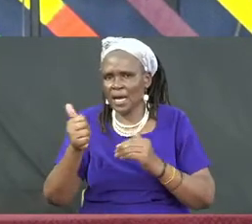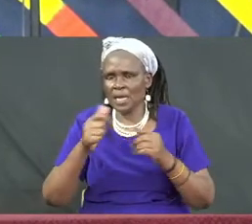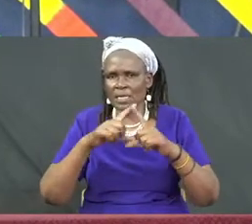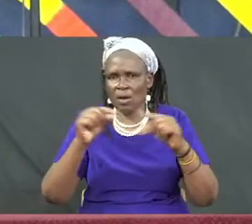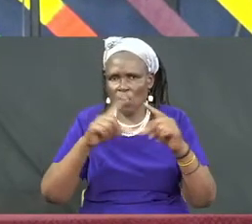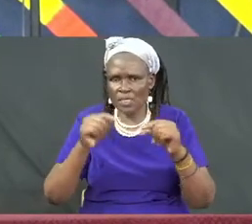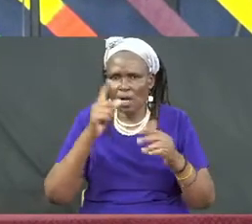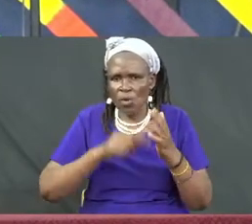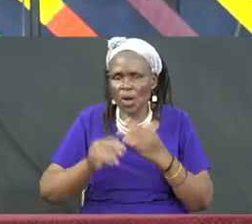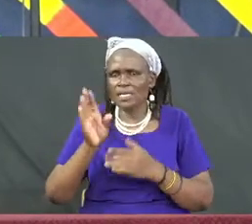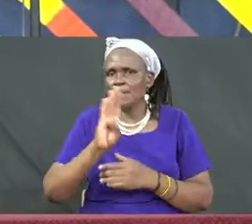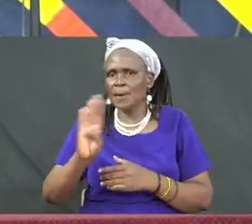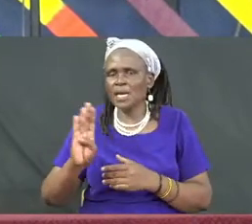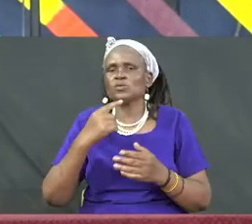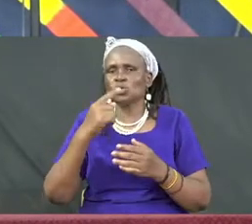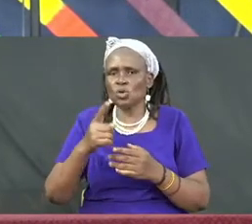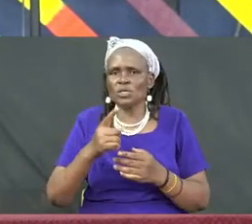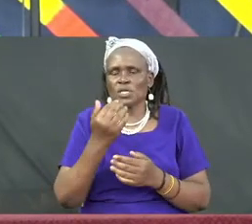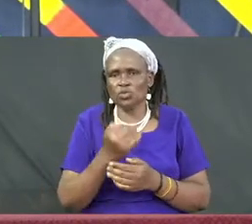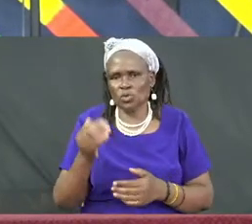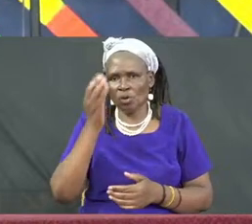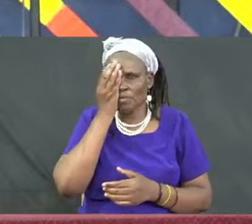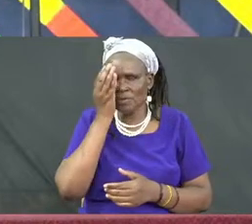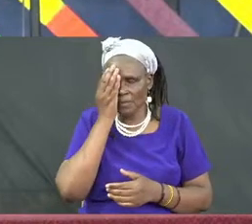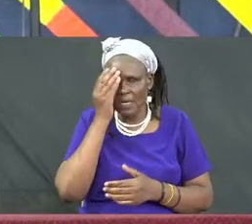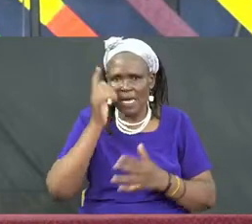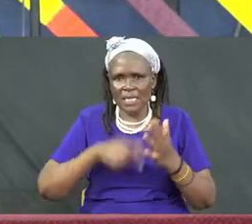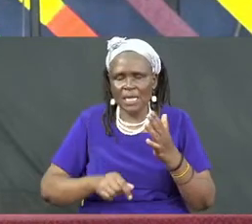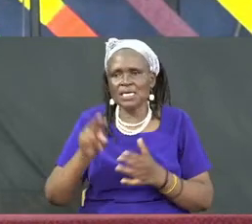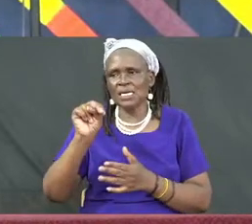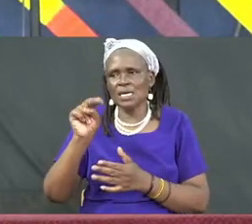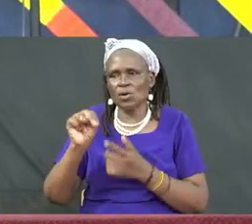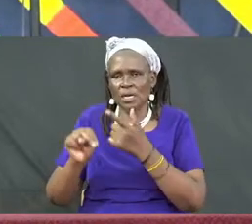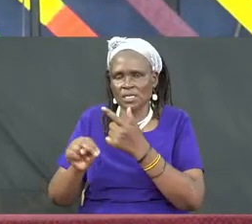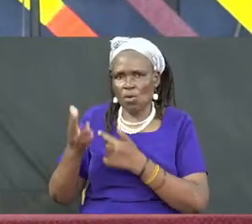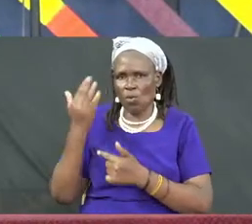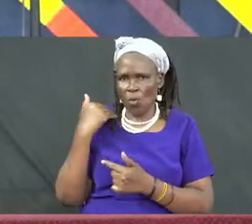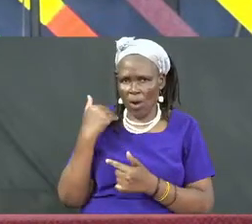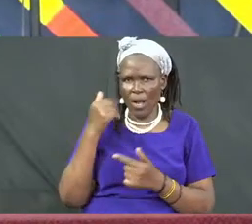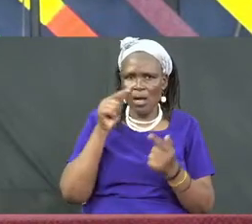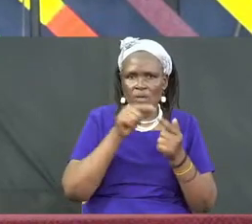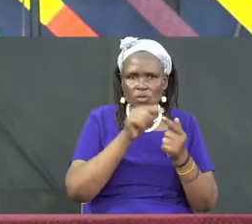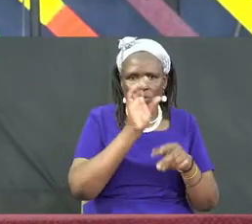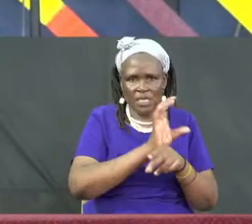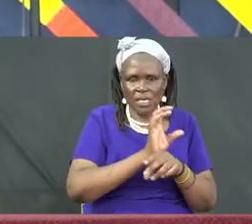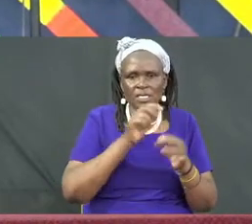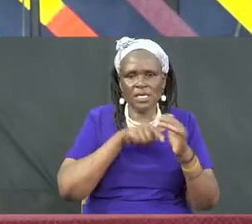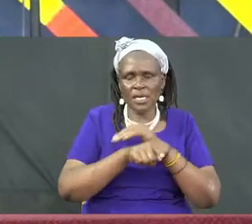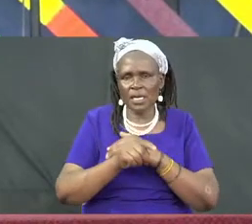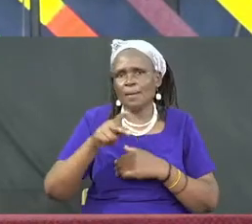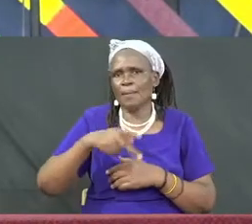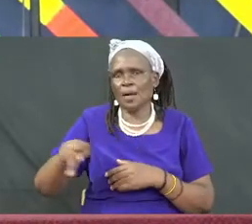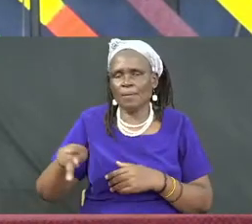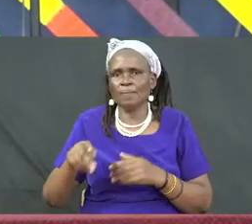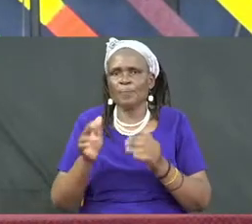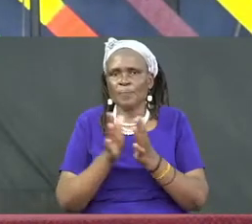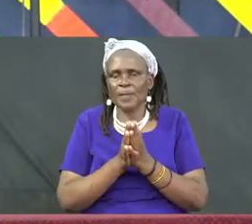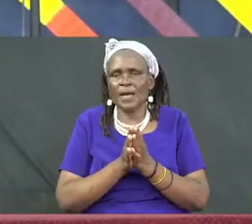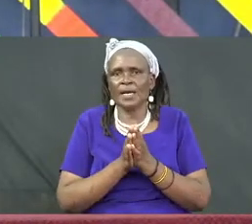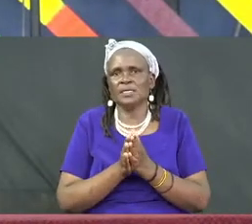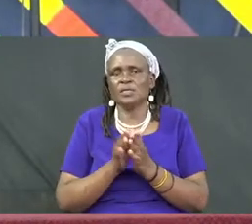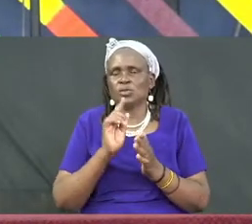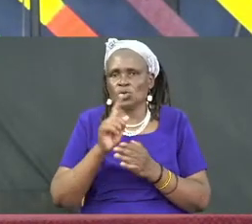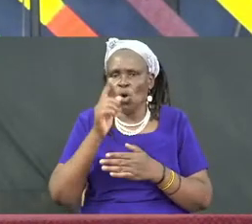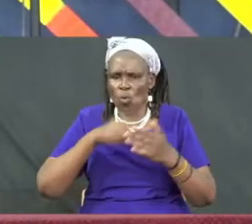what Balaam was to the children of Israel, the Nicolaitans were to the church in Pergamum. And so if you're wondering what